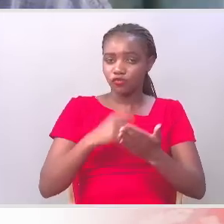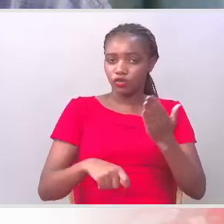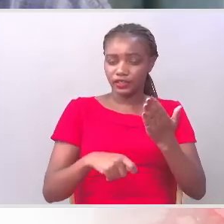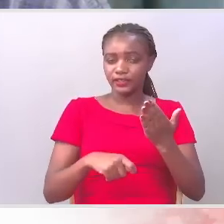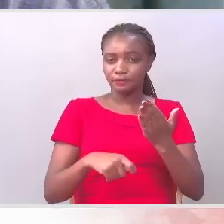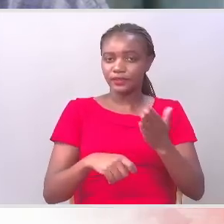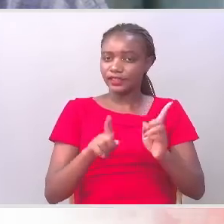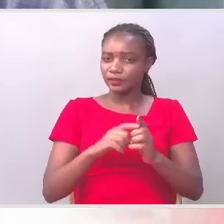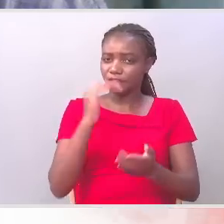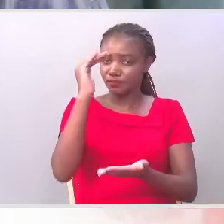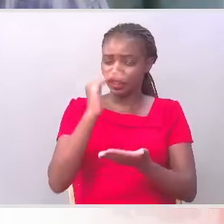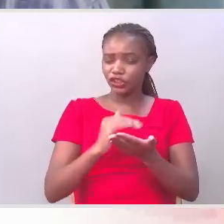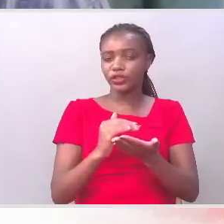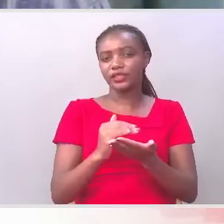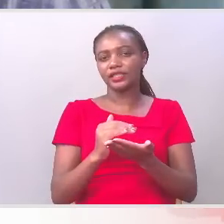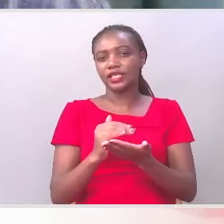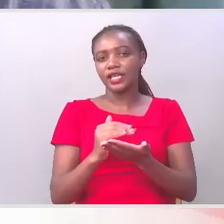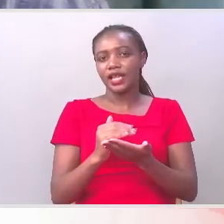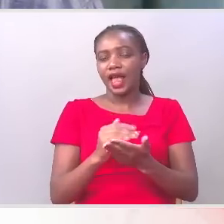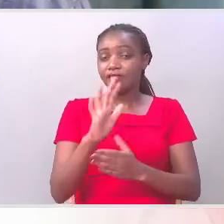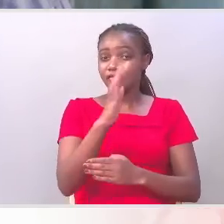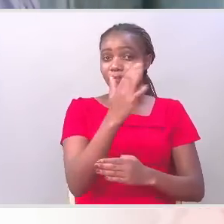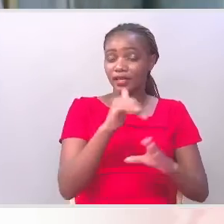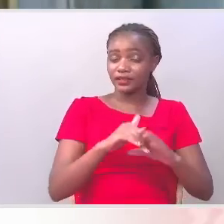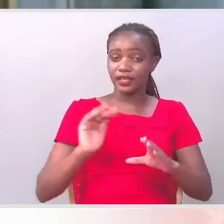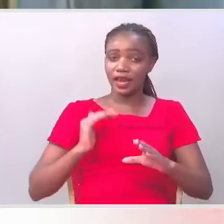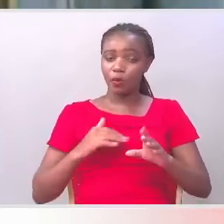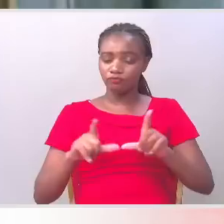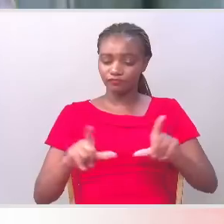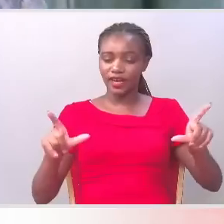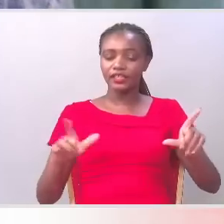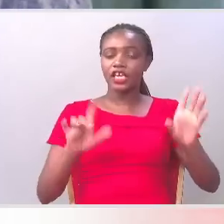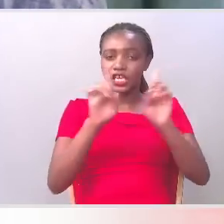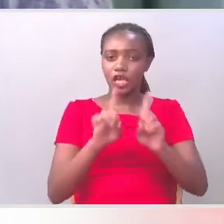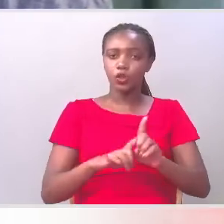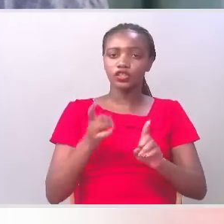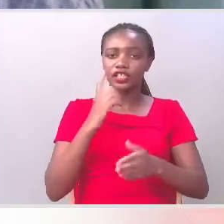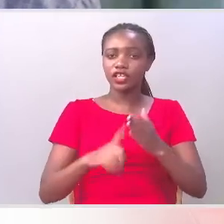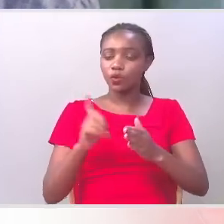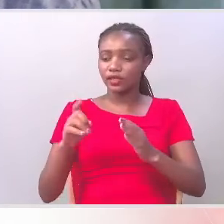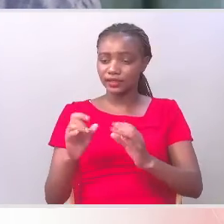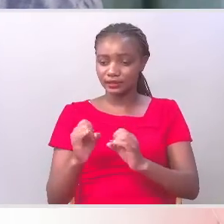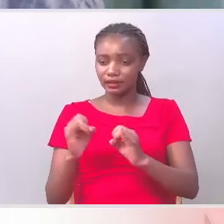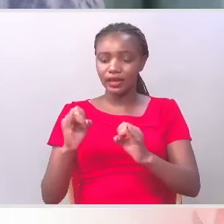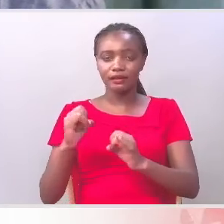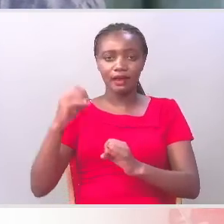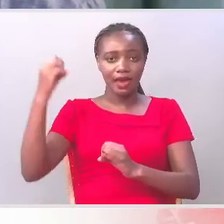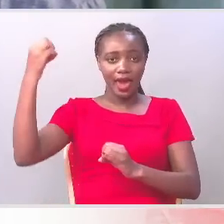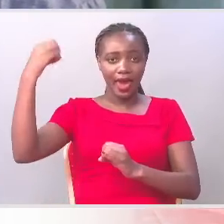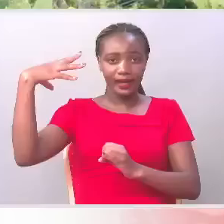in Loisaba Conservancy. We also recognize that there is clean energy that